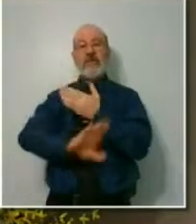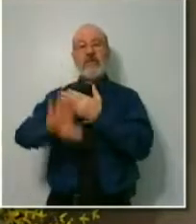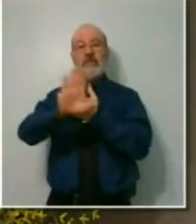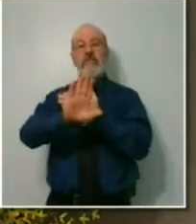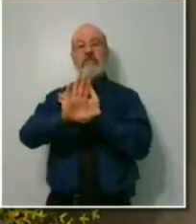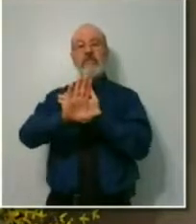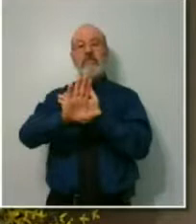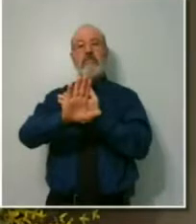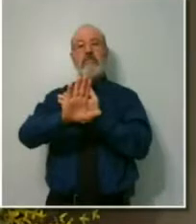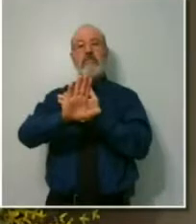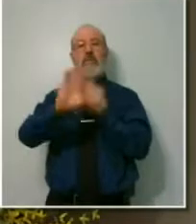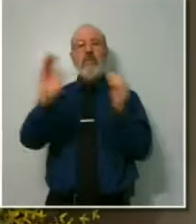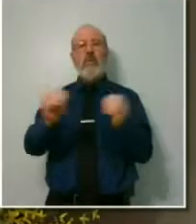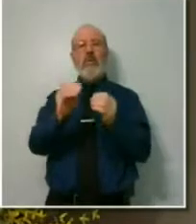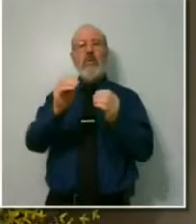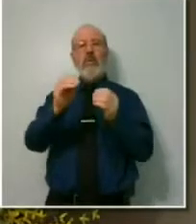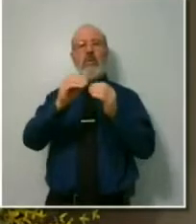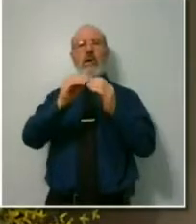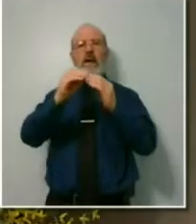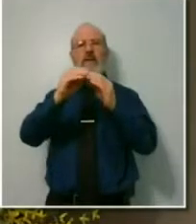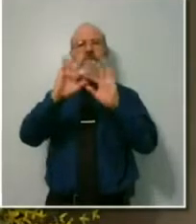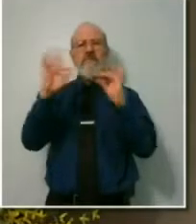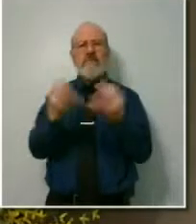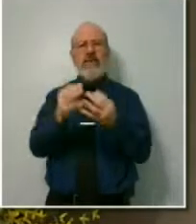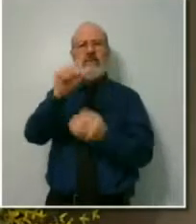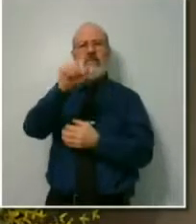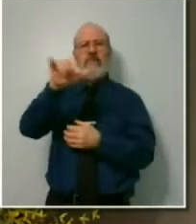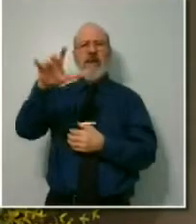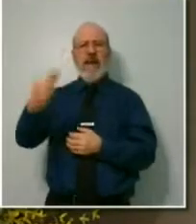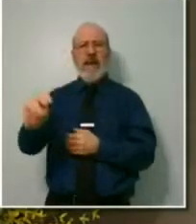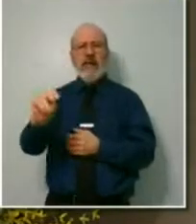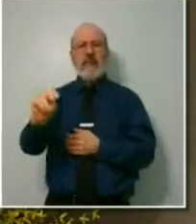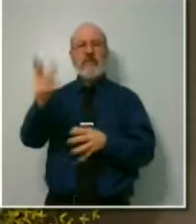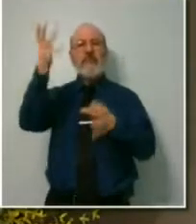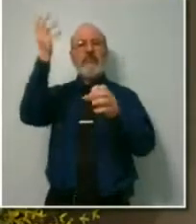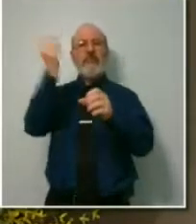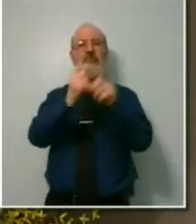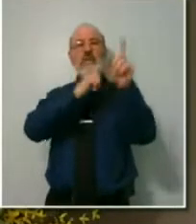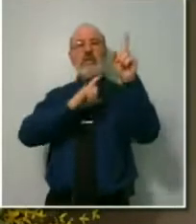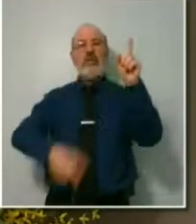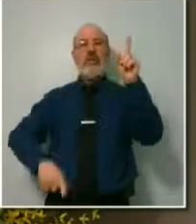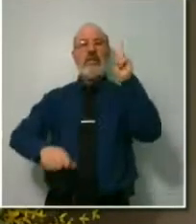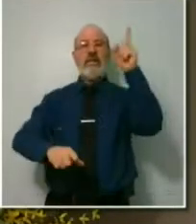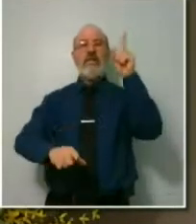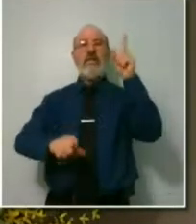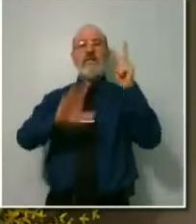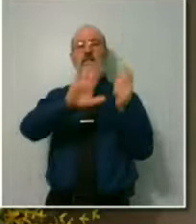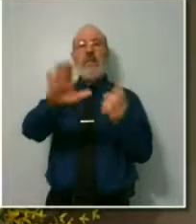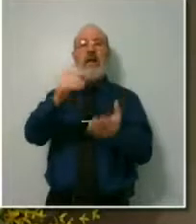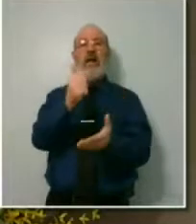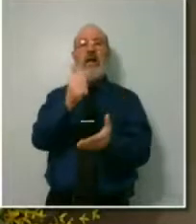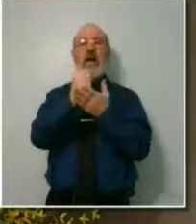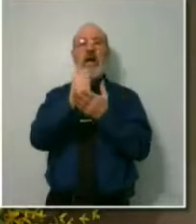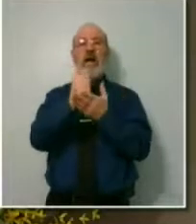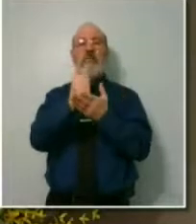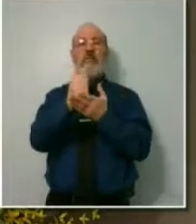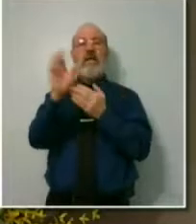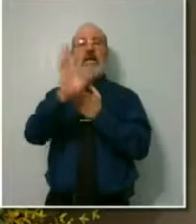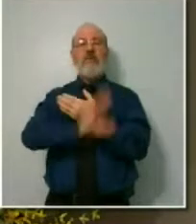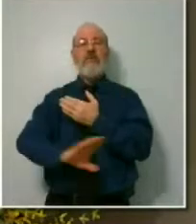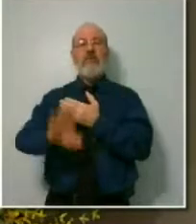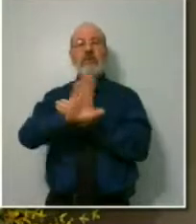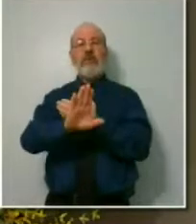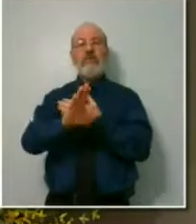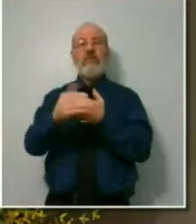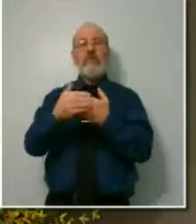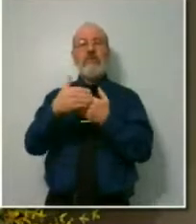O house of Aaron, trust in the Lord. He is their help and their shield. Next to those